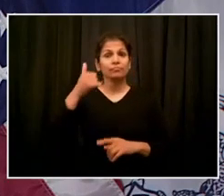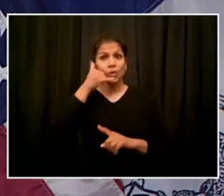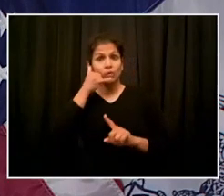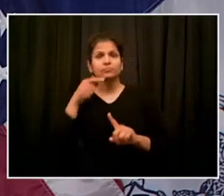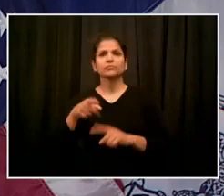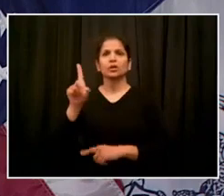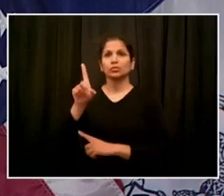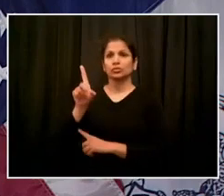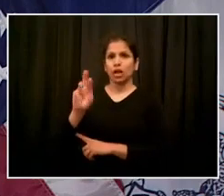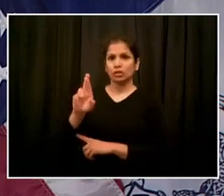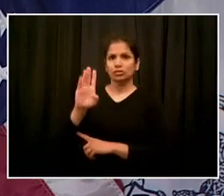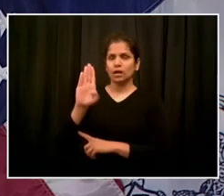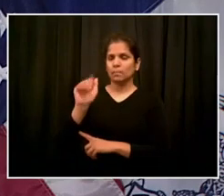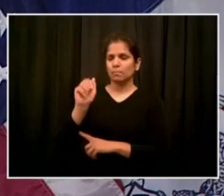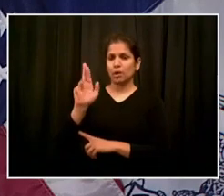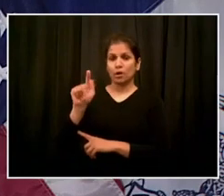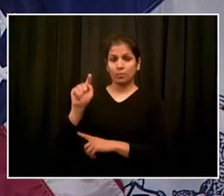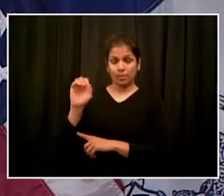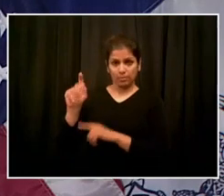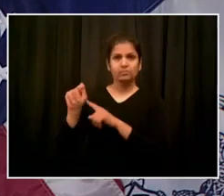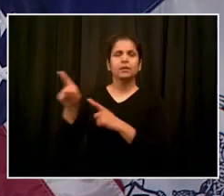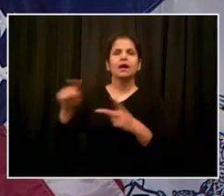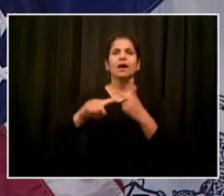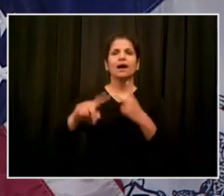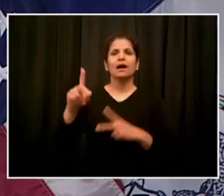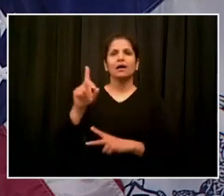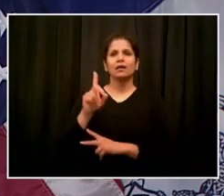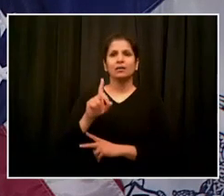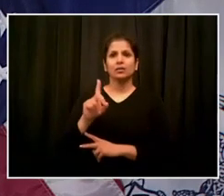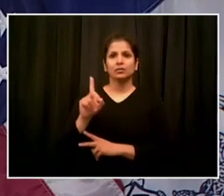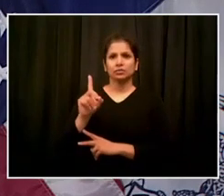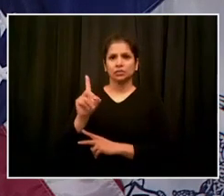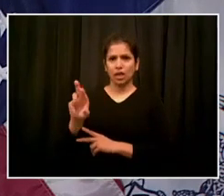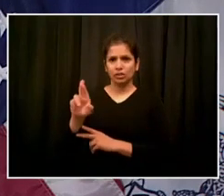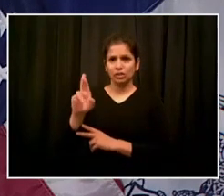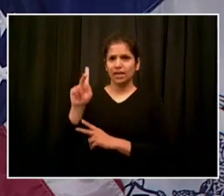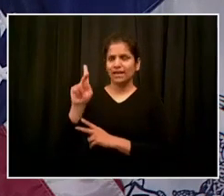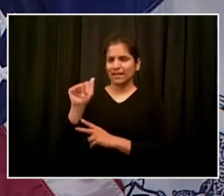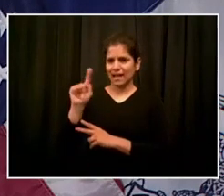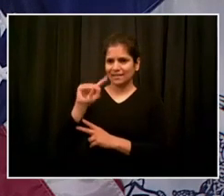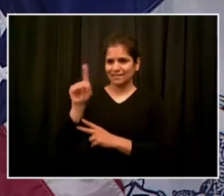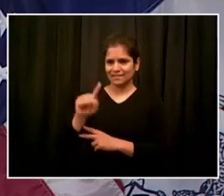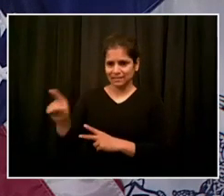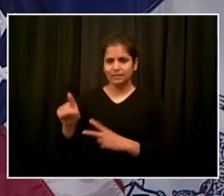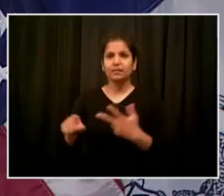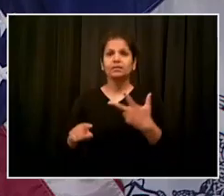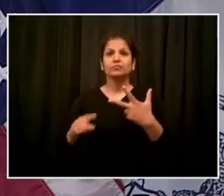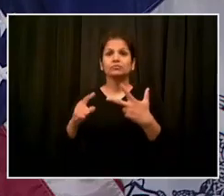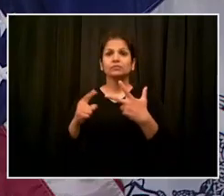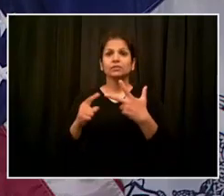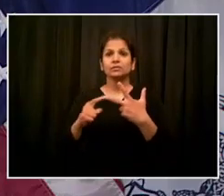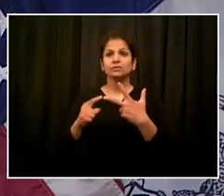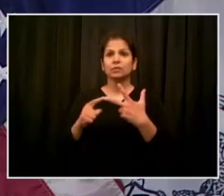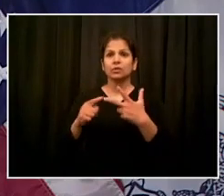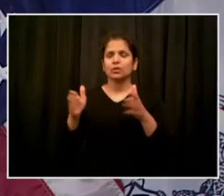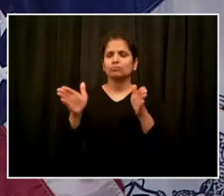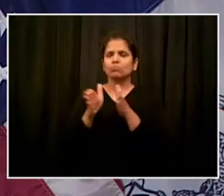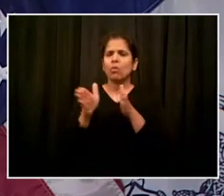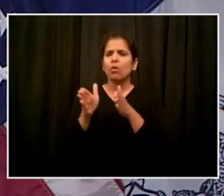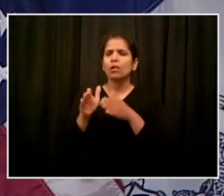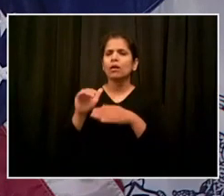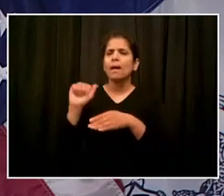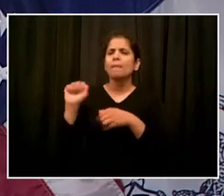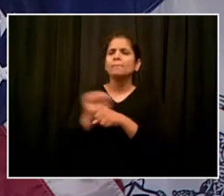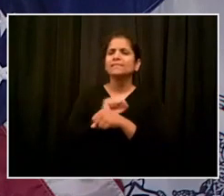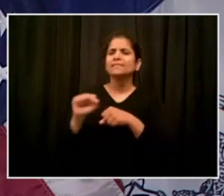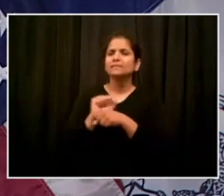Barbeau, President and CEO of Health and Hospitals Dr. Katz, Small Business Commissioner Doris, Executive Director of Test